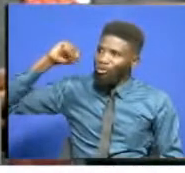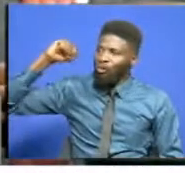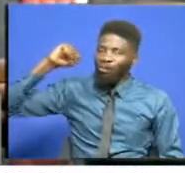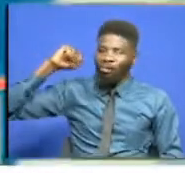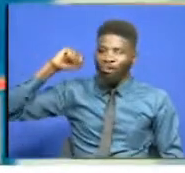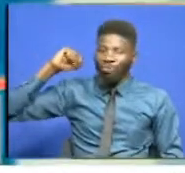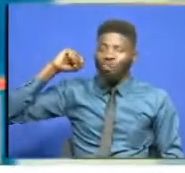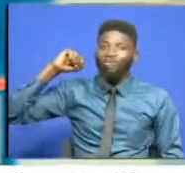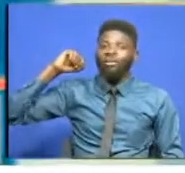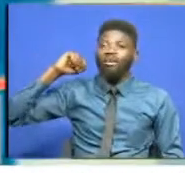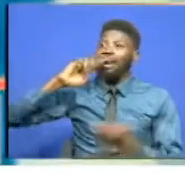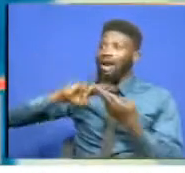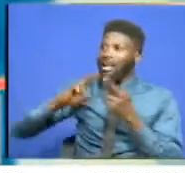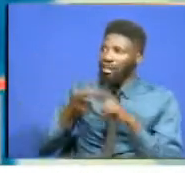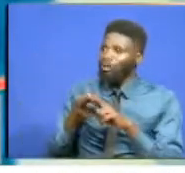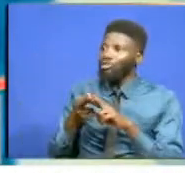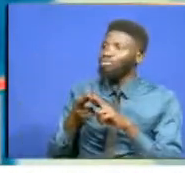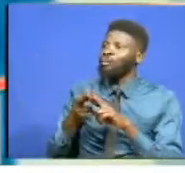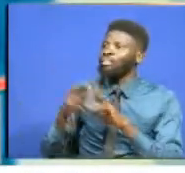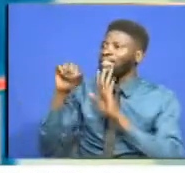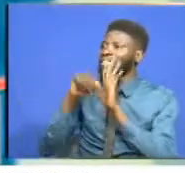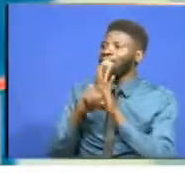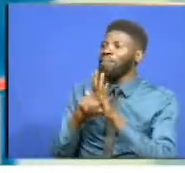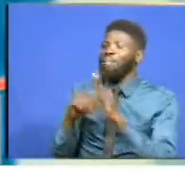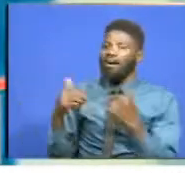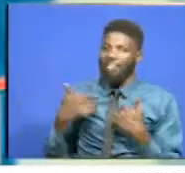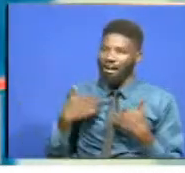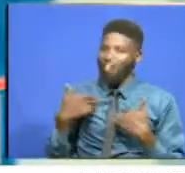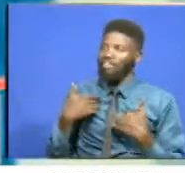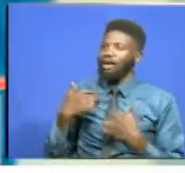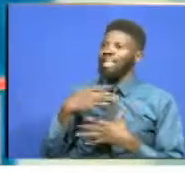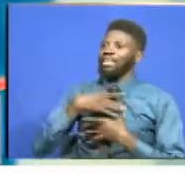relationships such as this, it is usually interests that start,